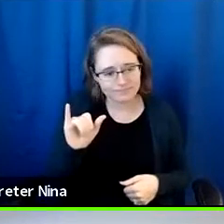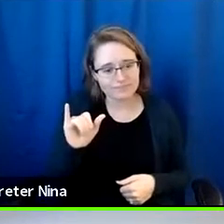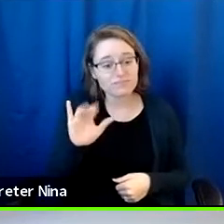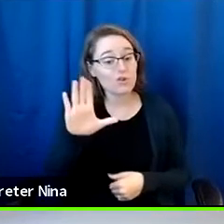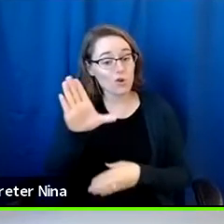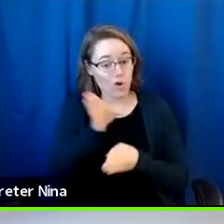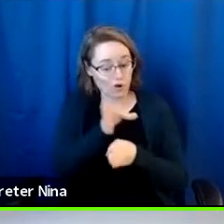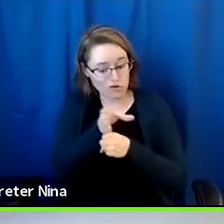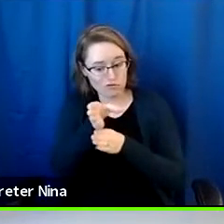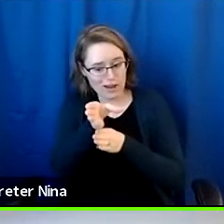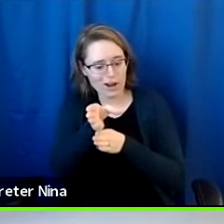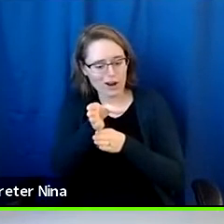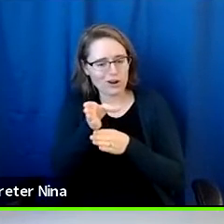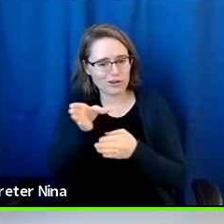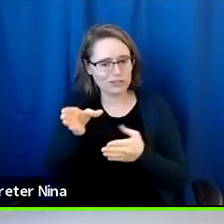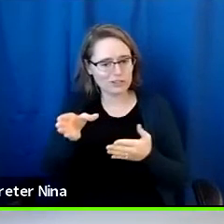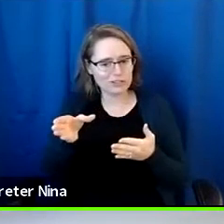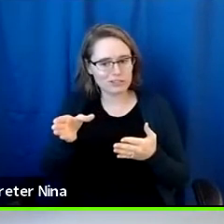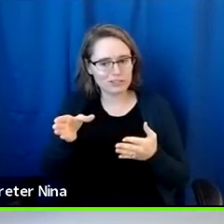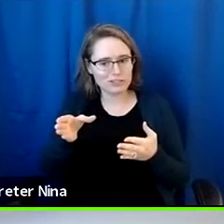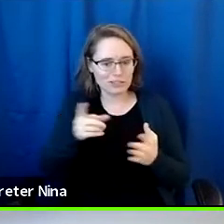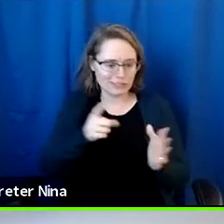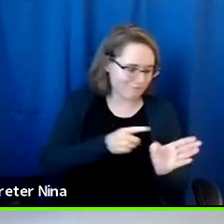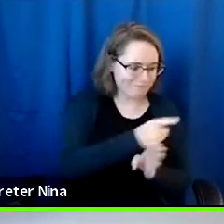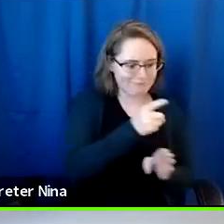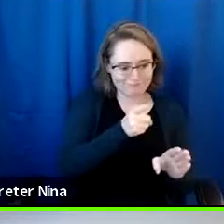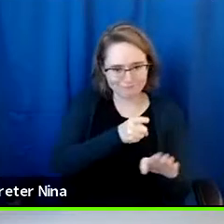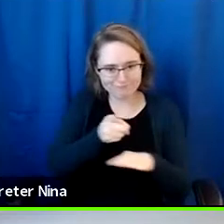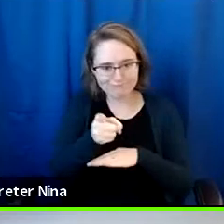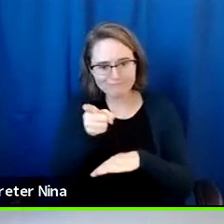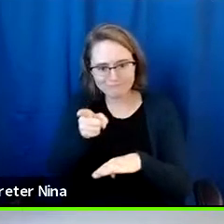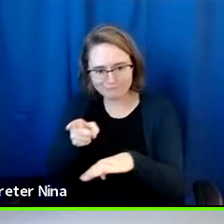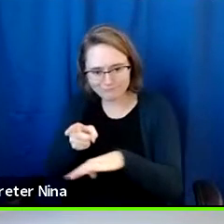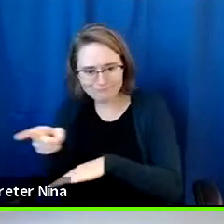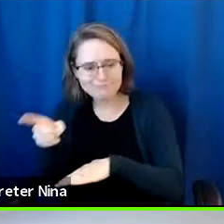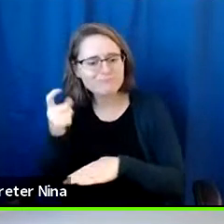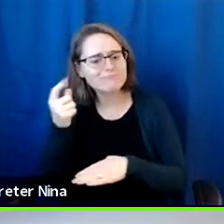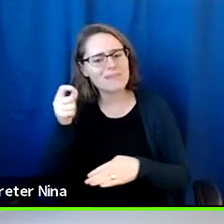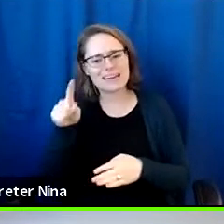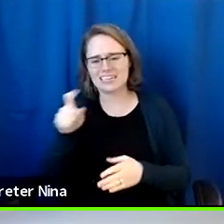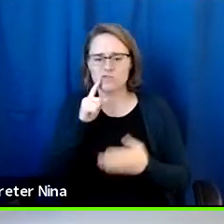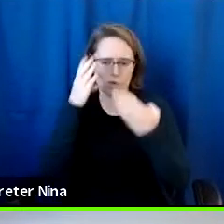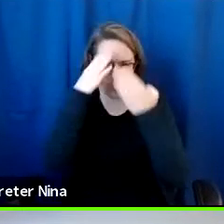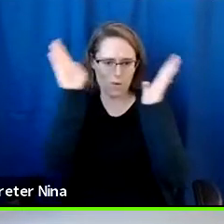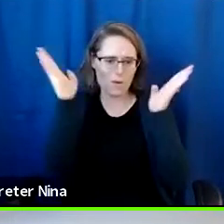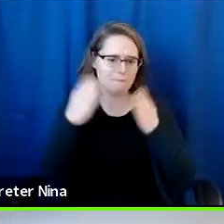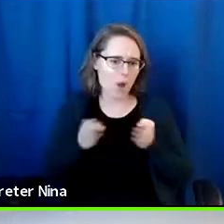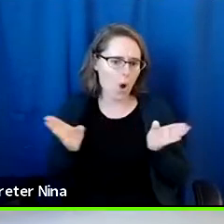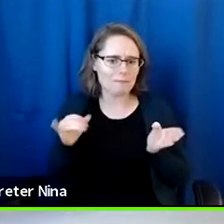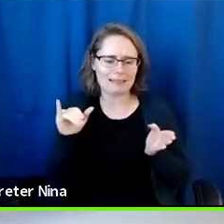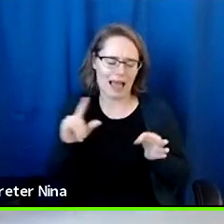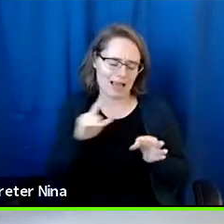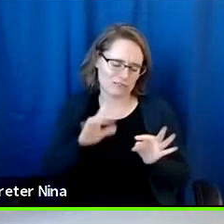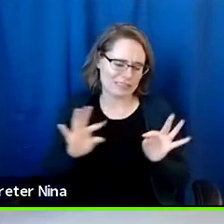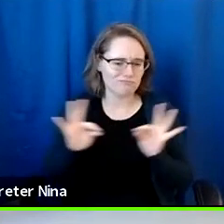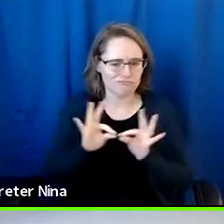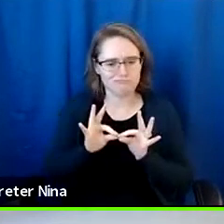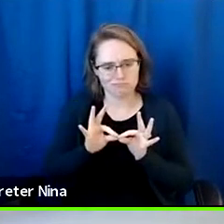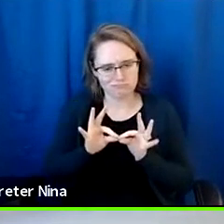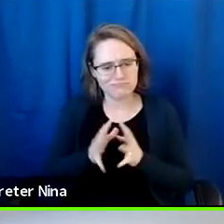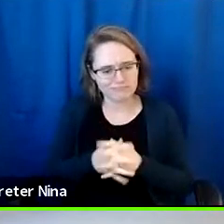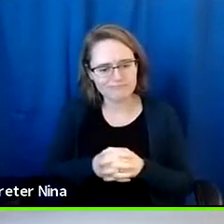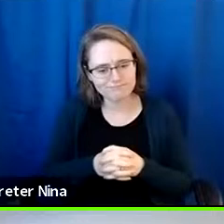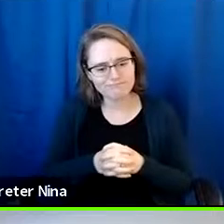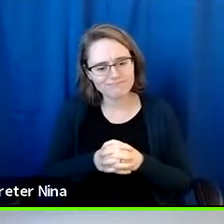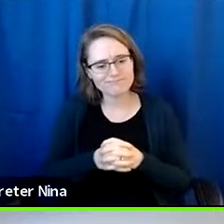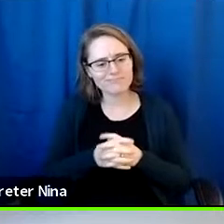career paths, or you move in different directions, but you need to be open. I think that's the critical point. You need to be